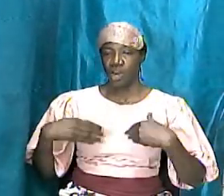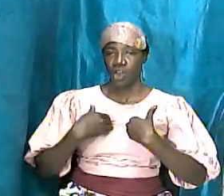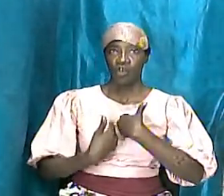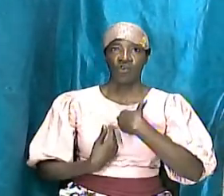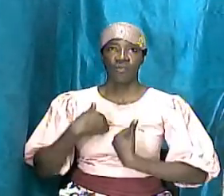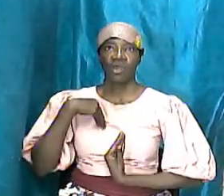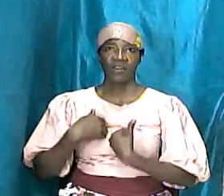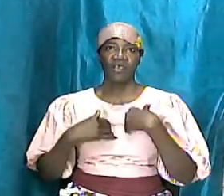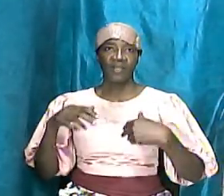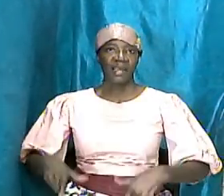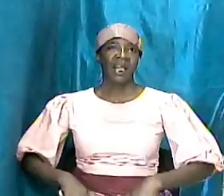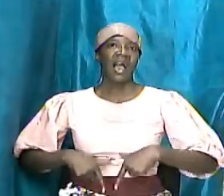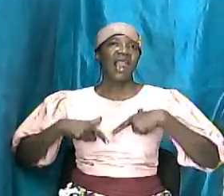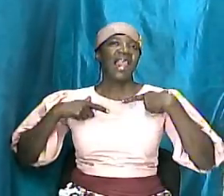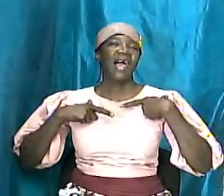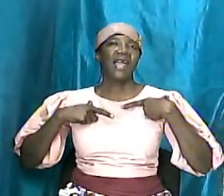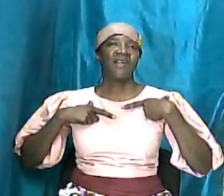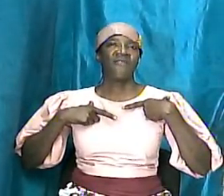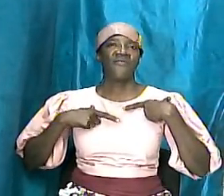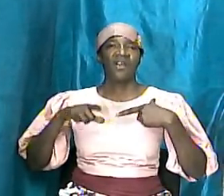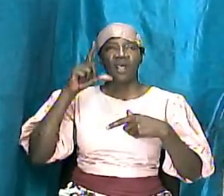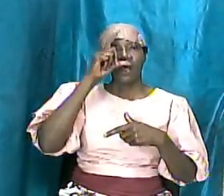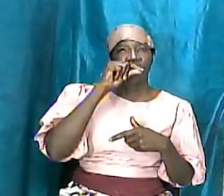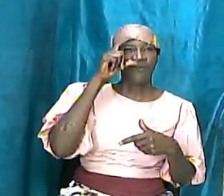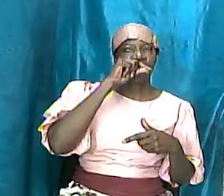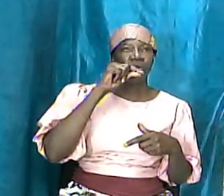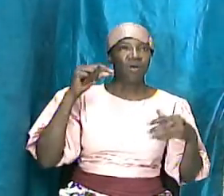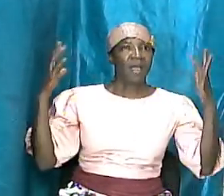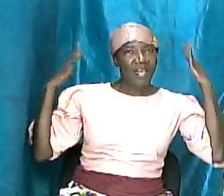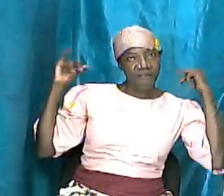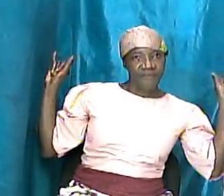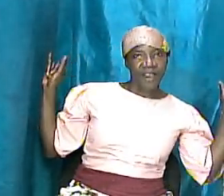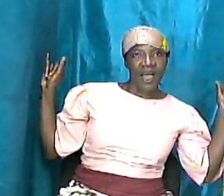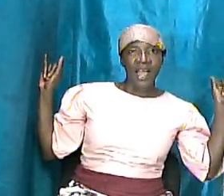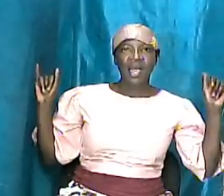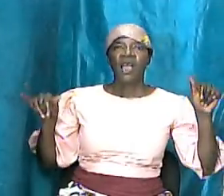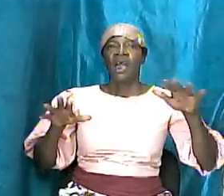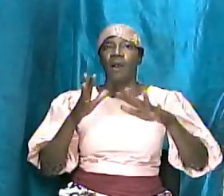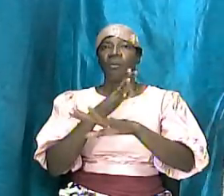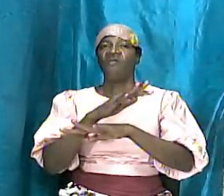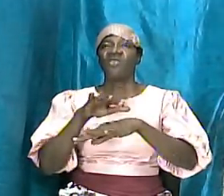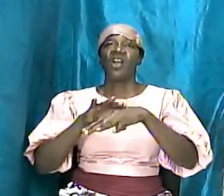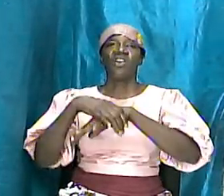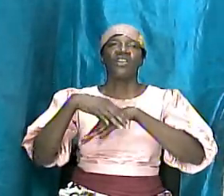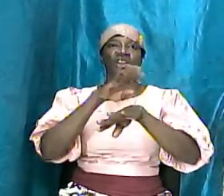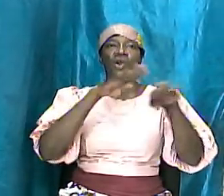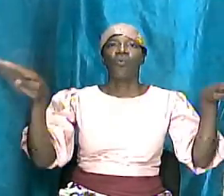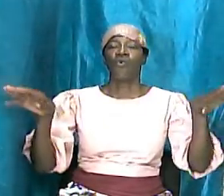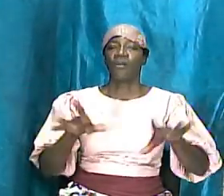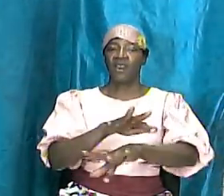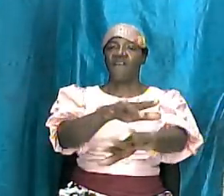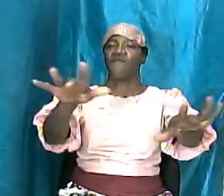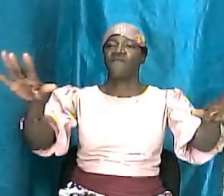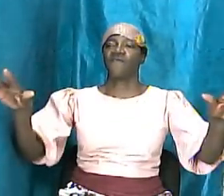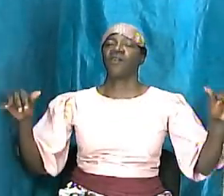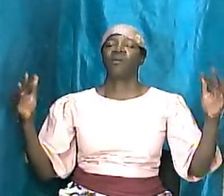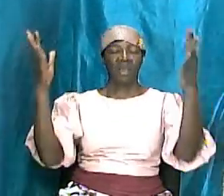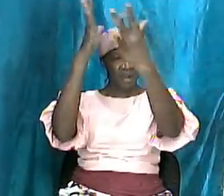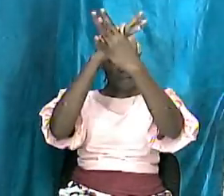life, and fowl that may fly above the earth in the open firmament of